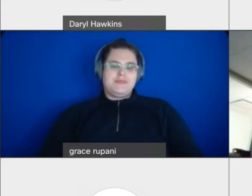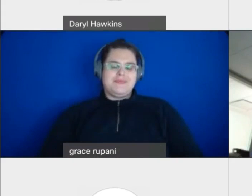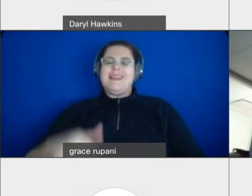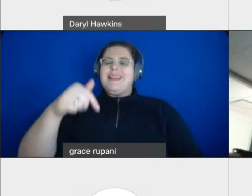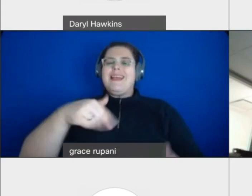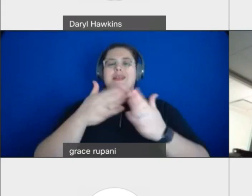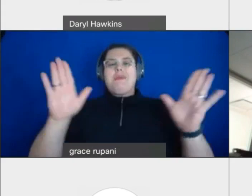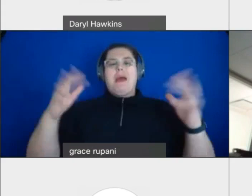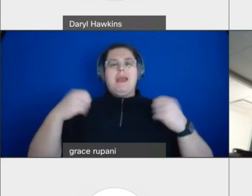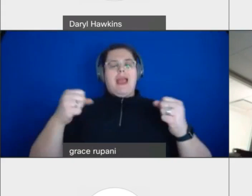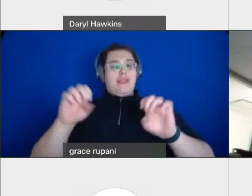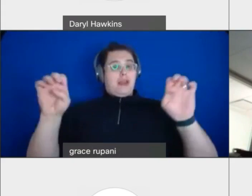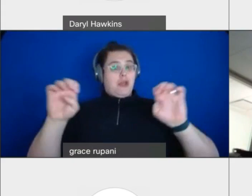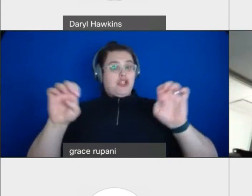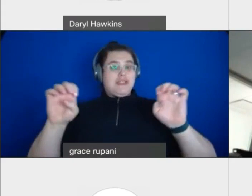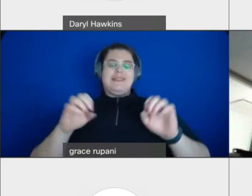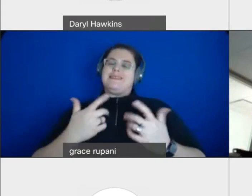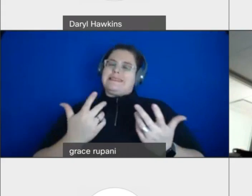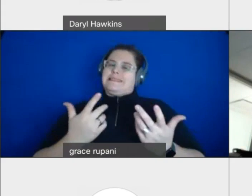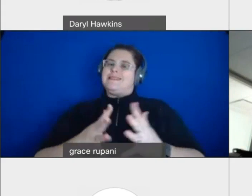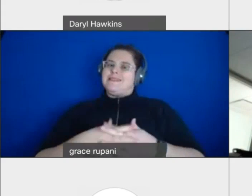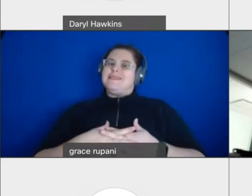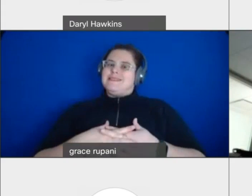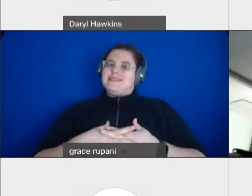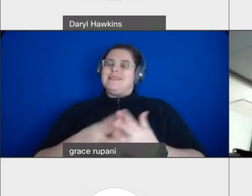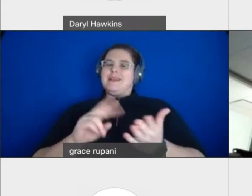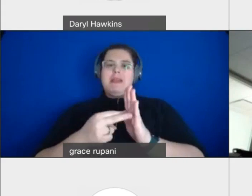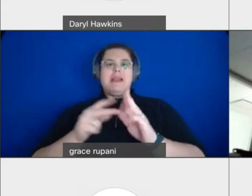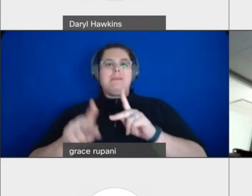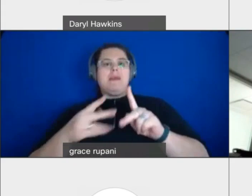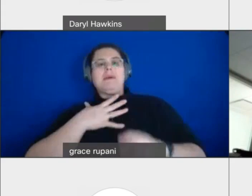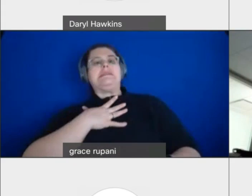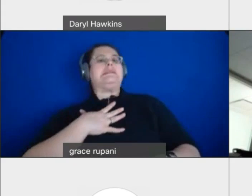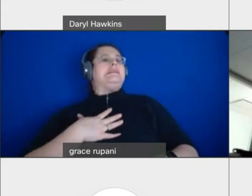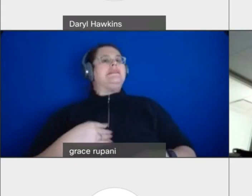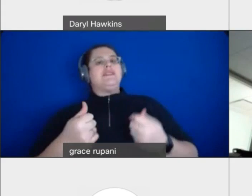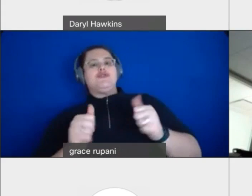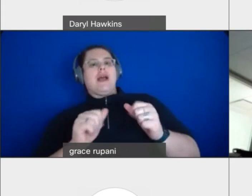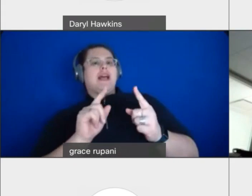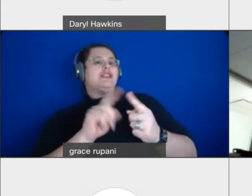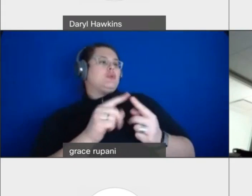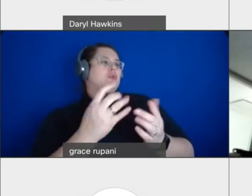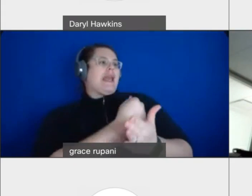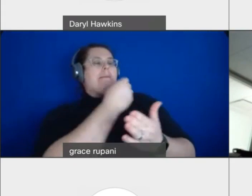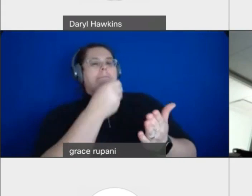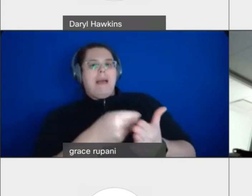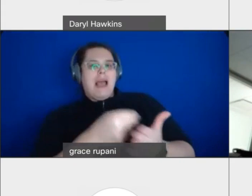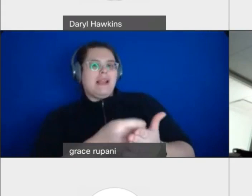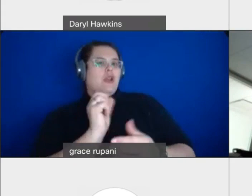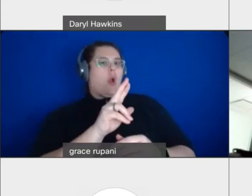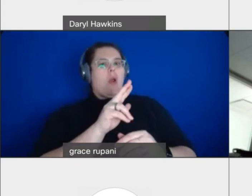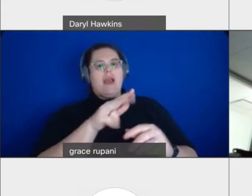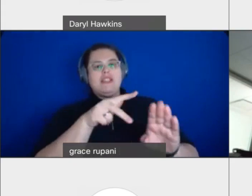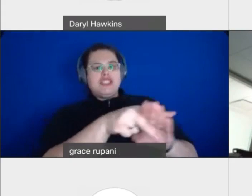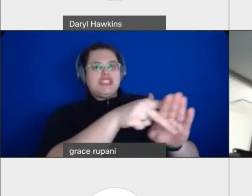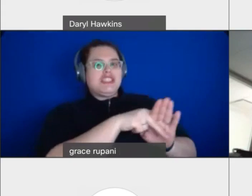also lent itself to all kinds of opportunities for people seeking money. And I think maybe one of